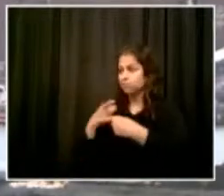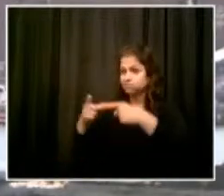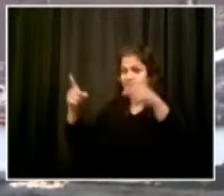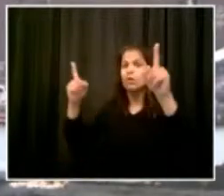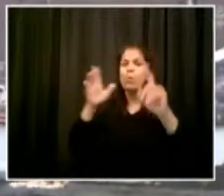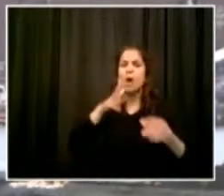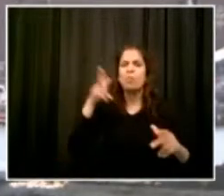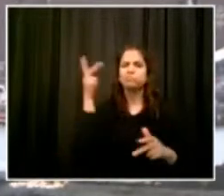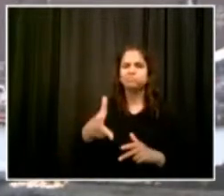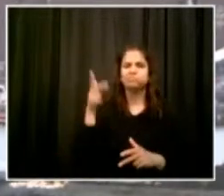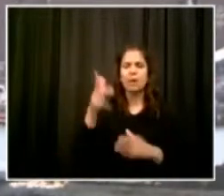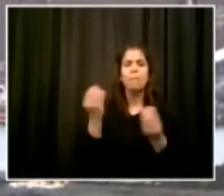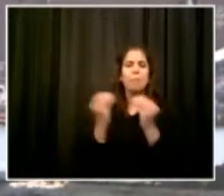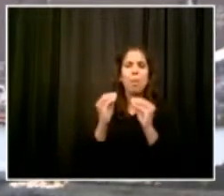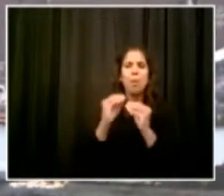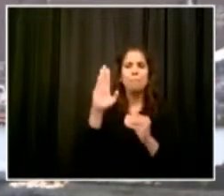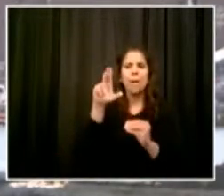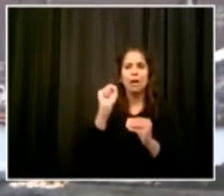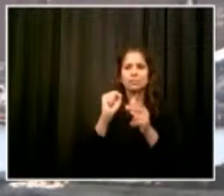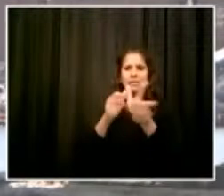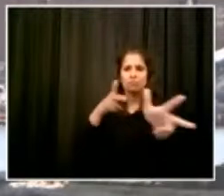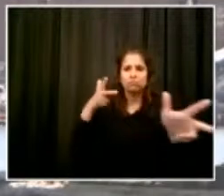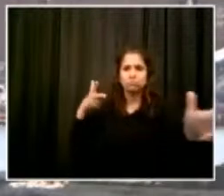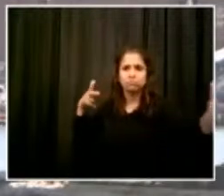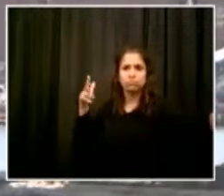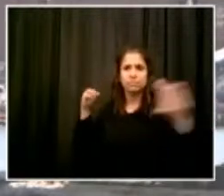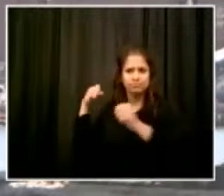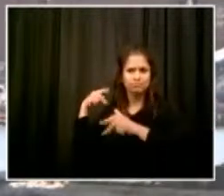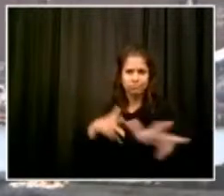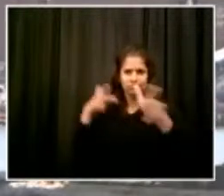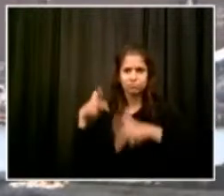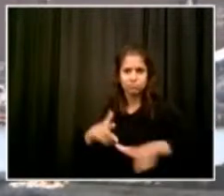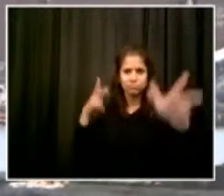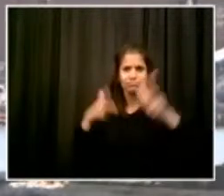release? Do they give you press releases?